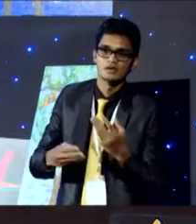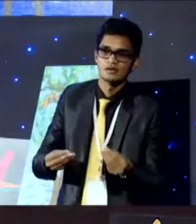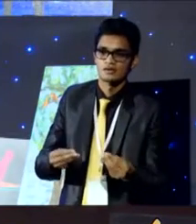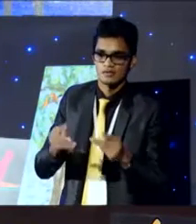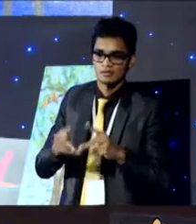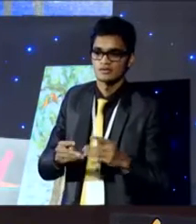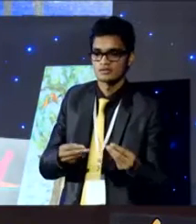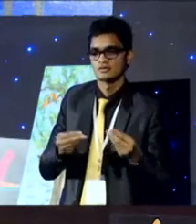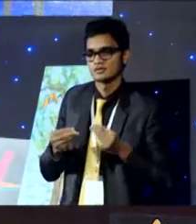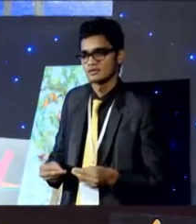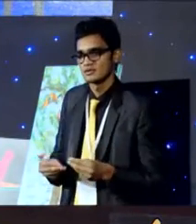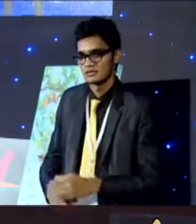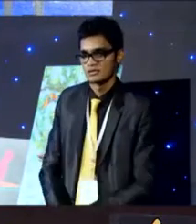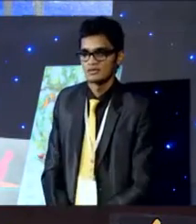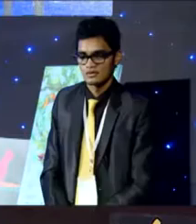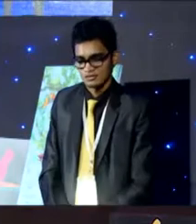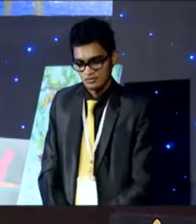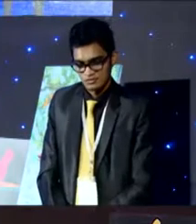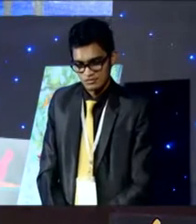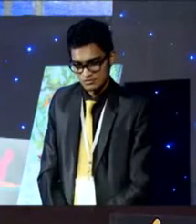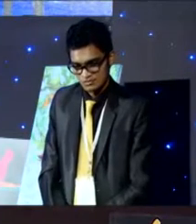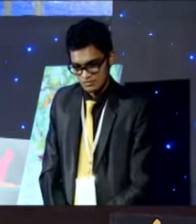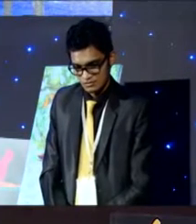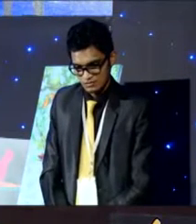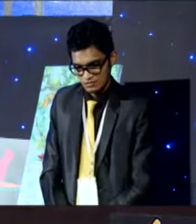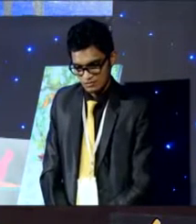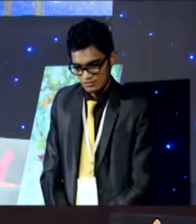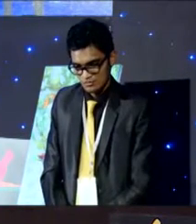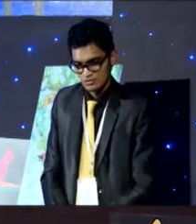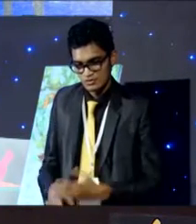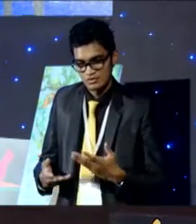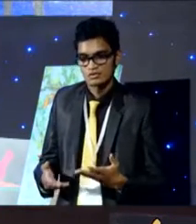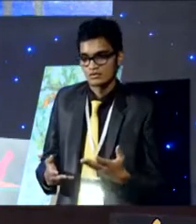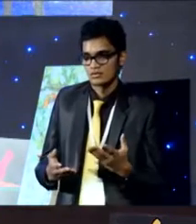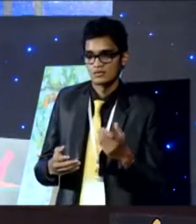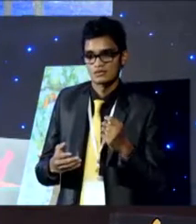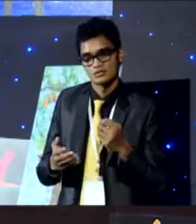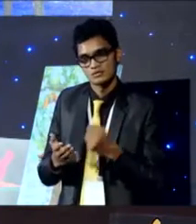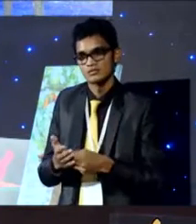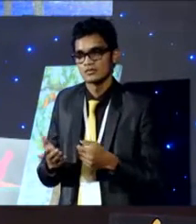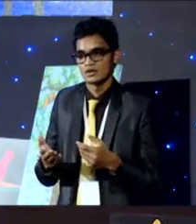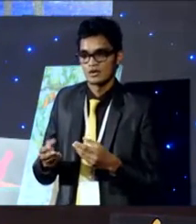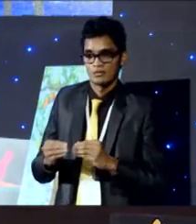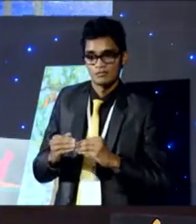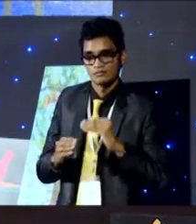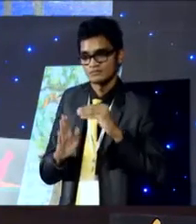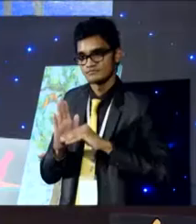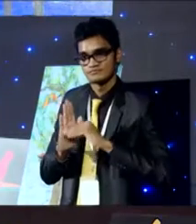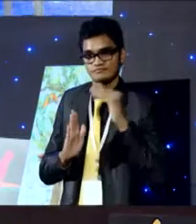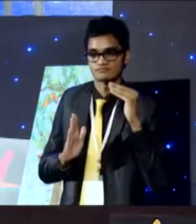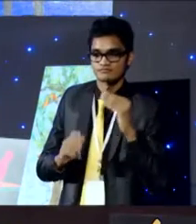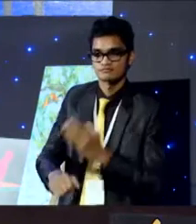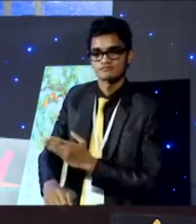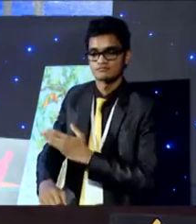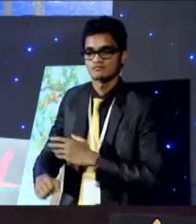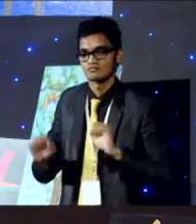13 times higher cash flow than the others. So it makes financial sense. As we talked about and thought about diversity and inclusion